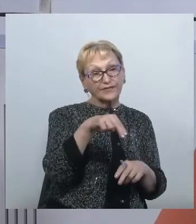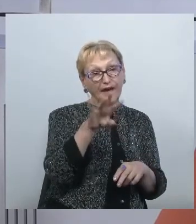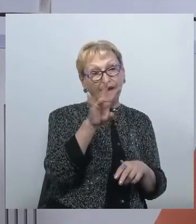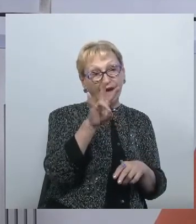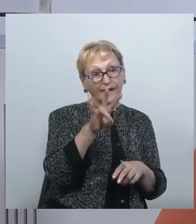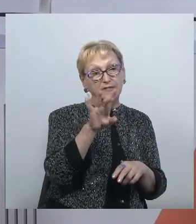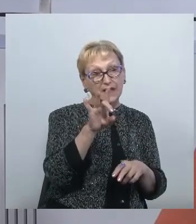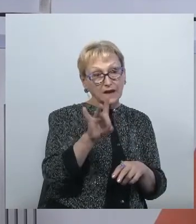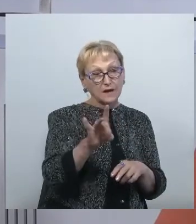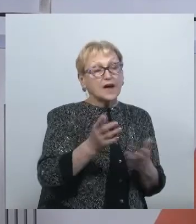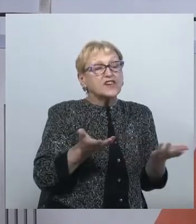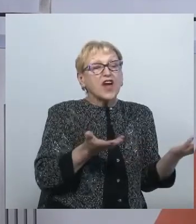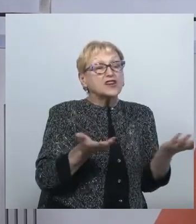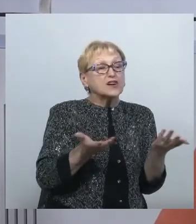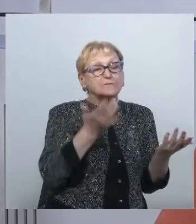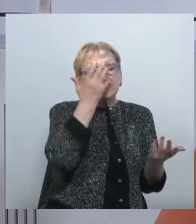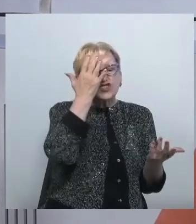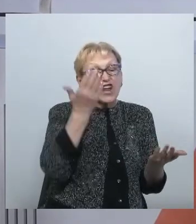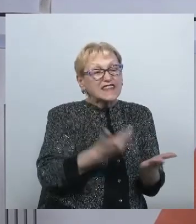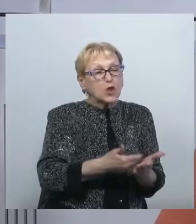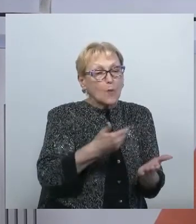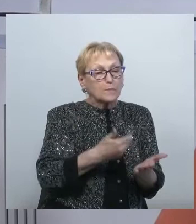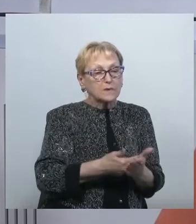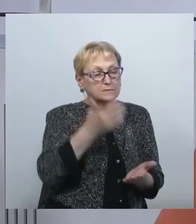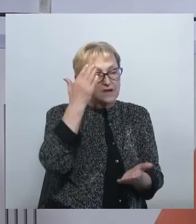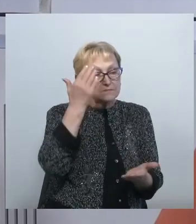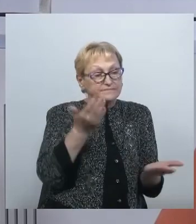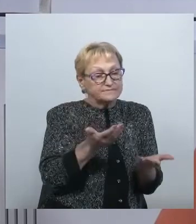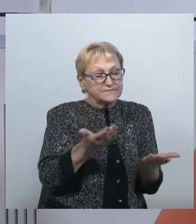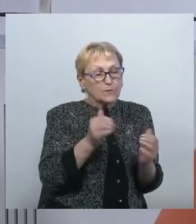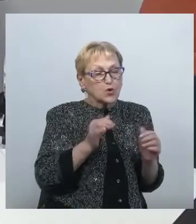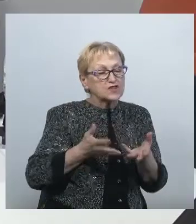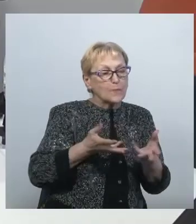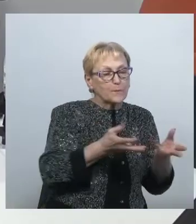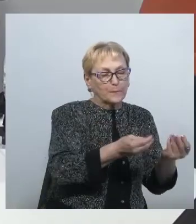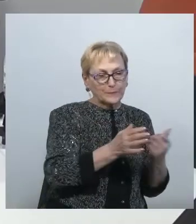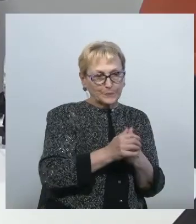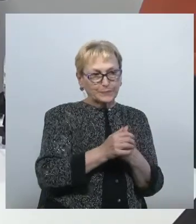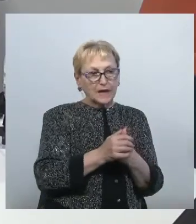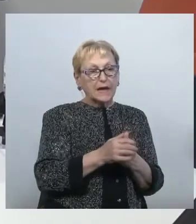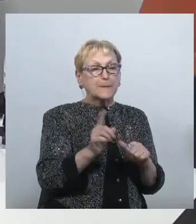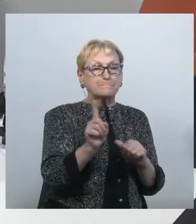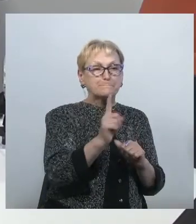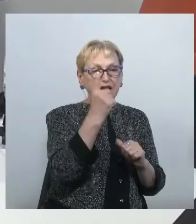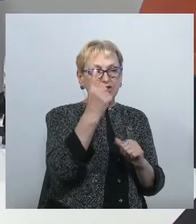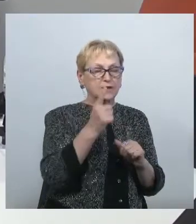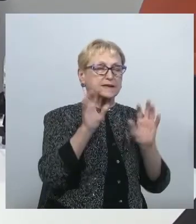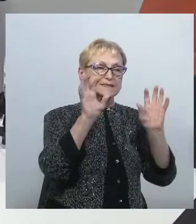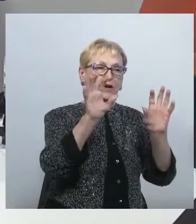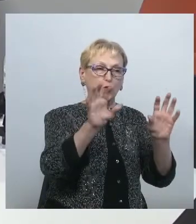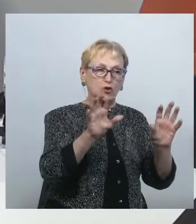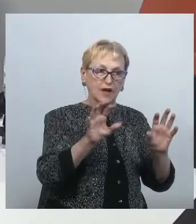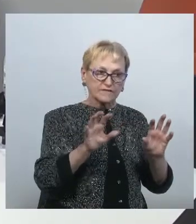propaganda of DNR or Donetsk, so-called Donetsk People's Republic? First of all,